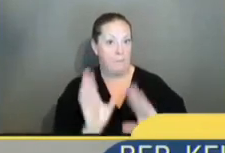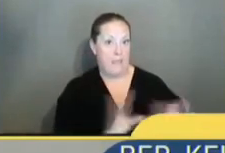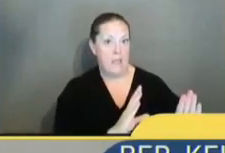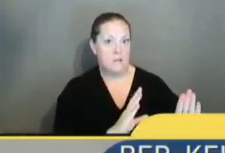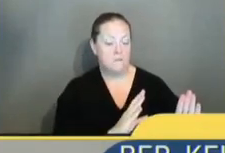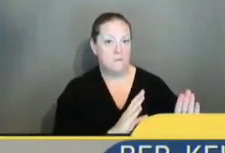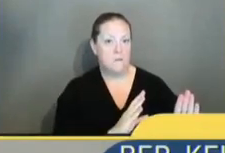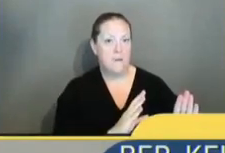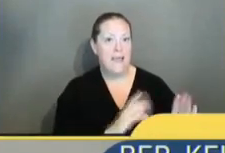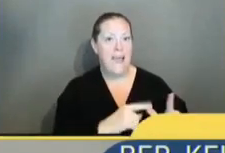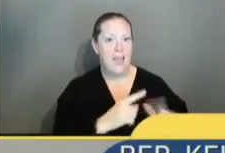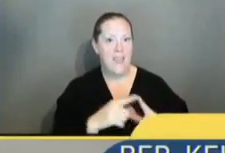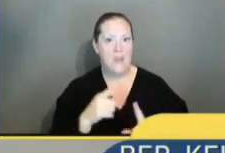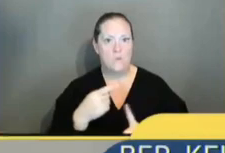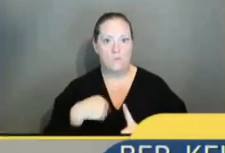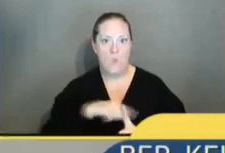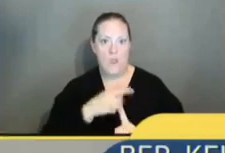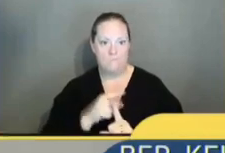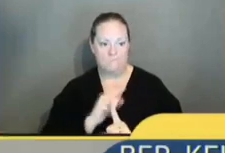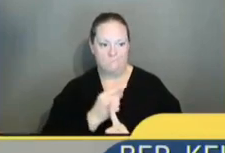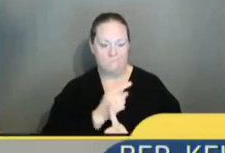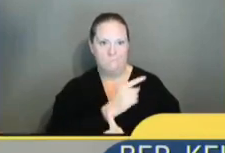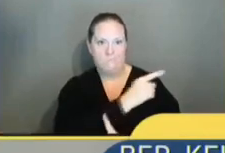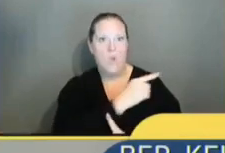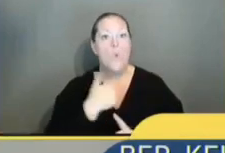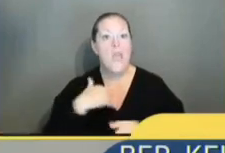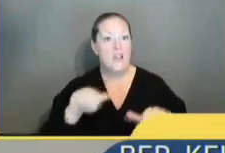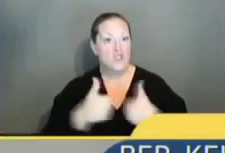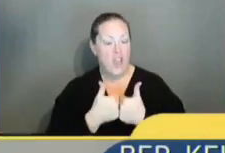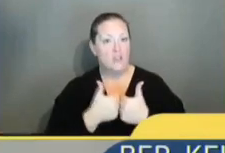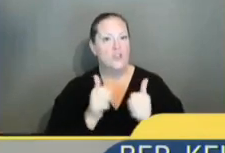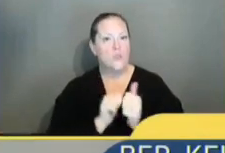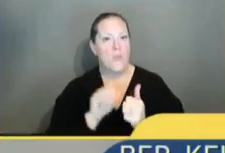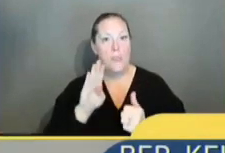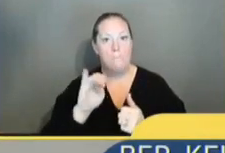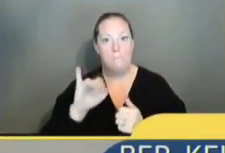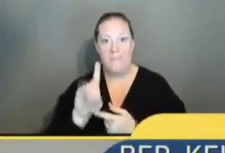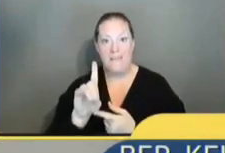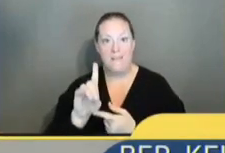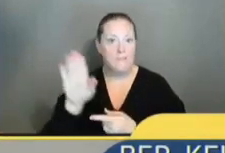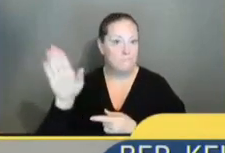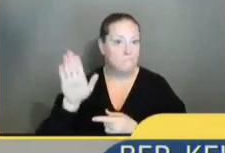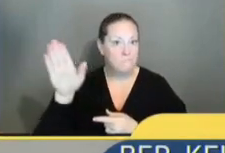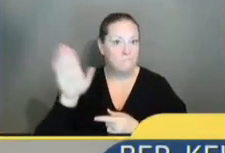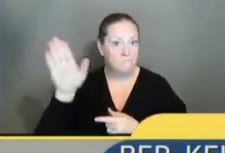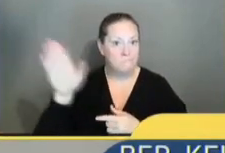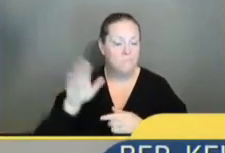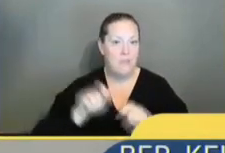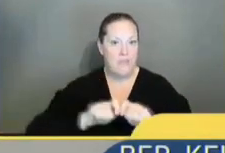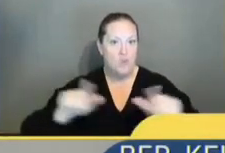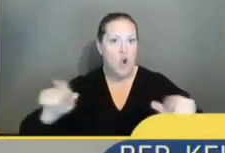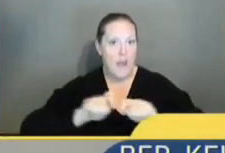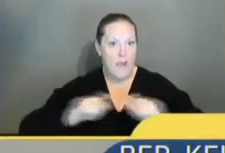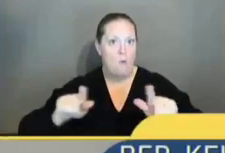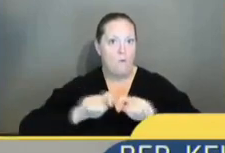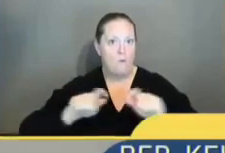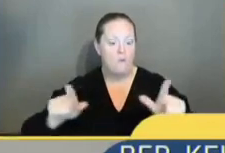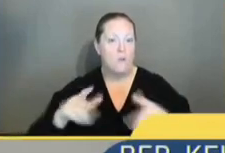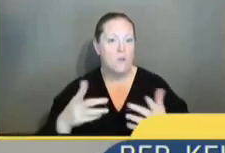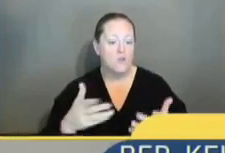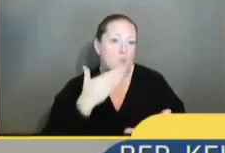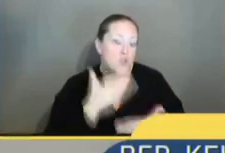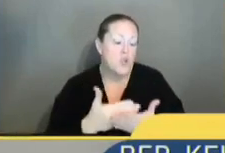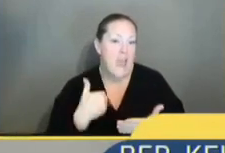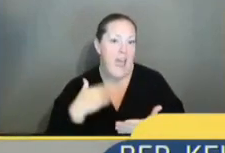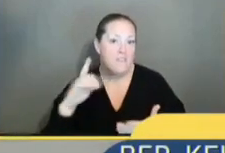we've deviated from that. We've had challenges with the bids that have gone out and all. So, I mean, it's great to have the data, which I think is